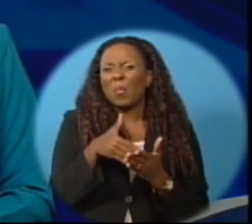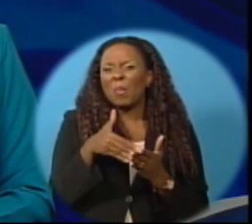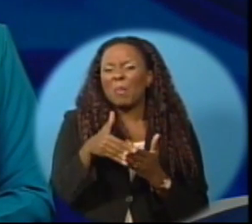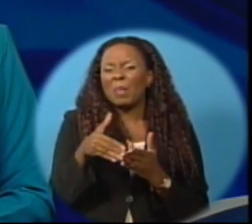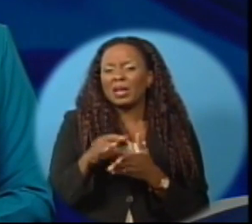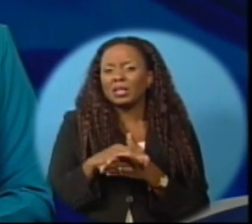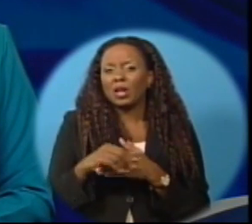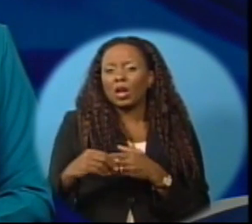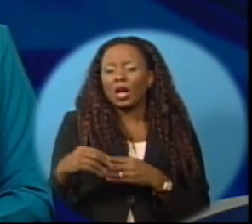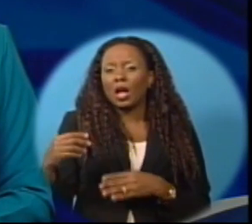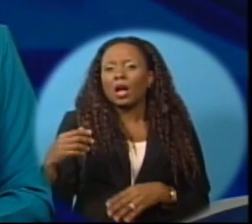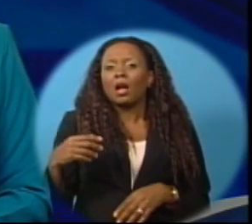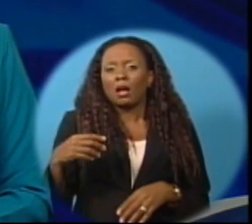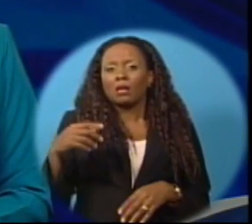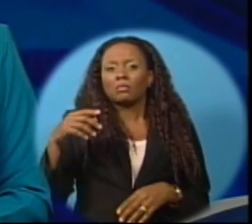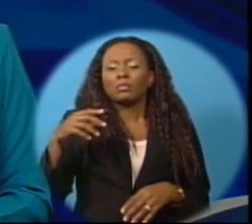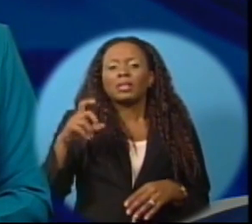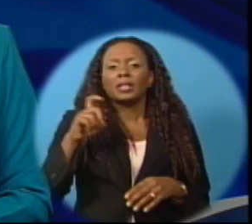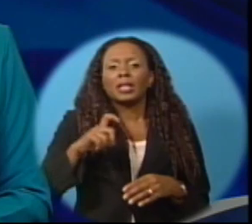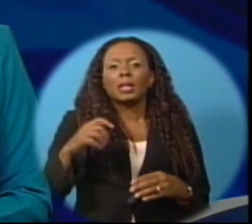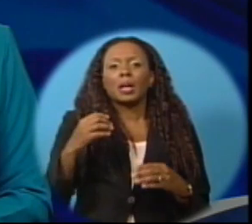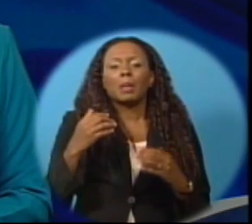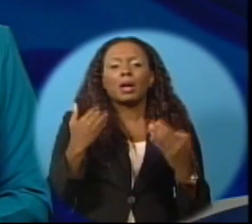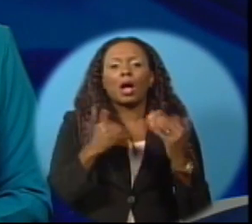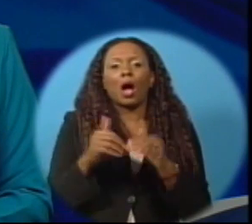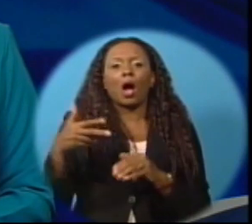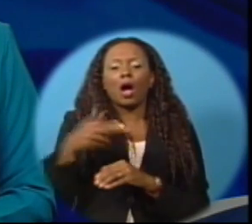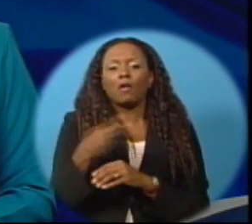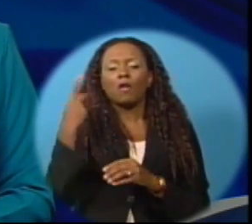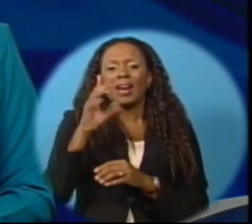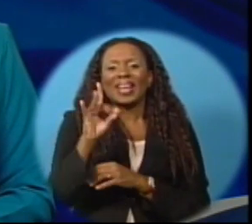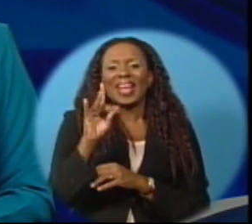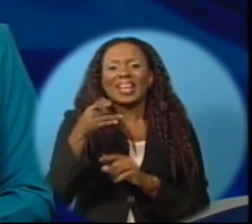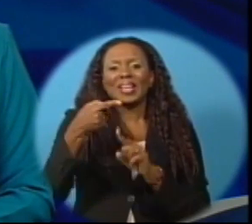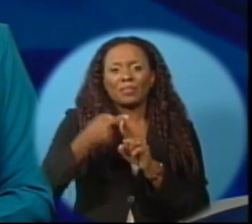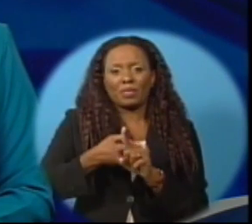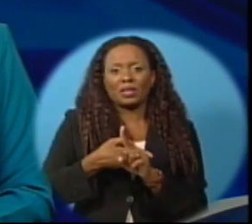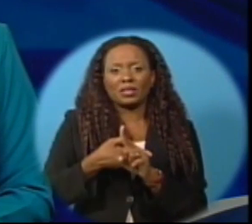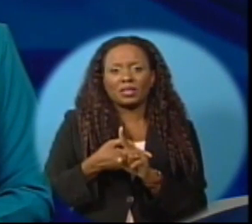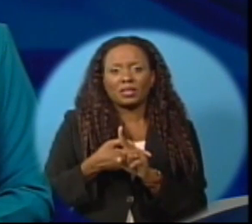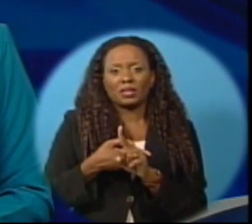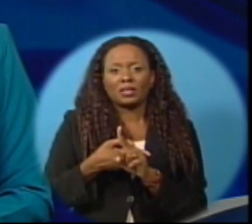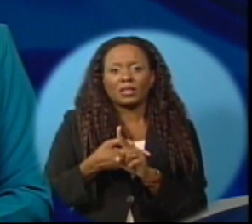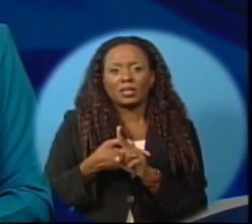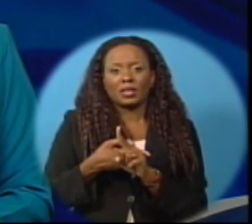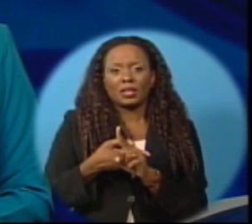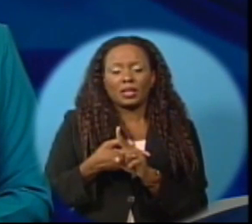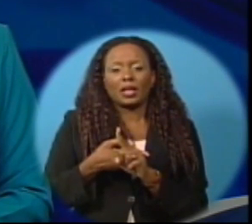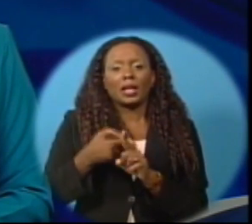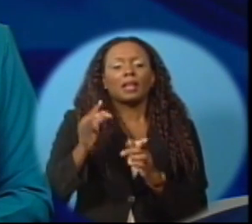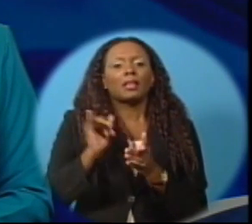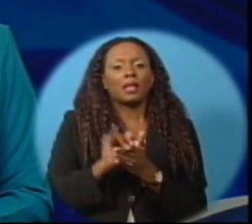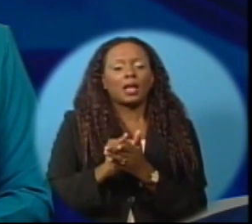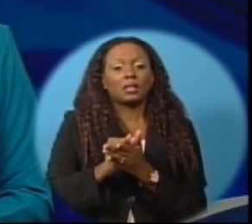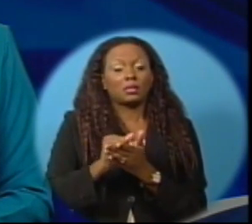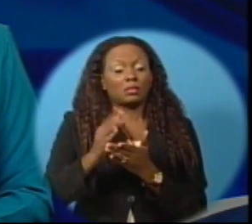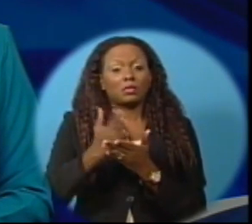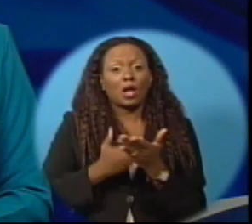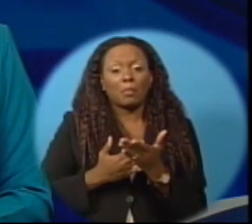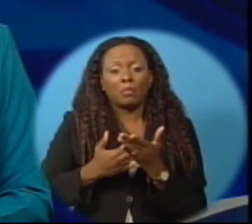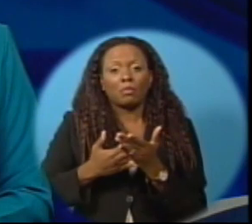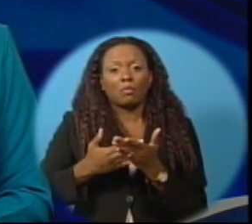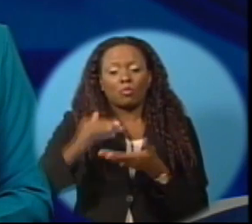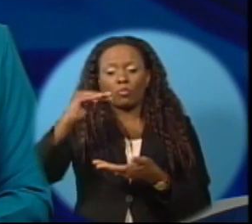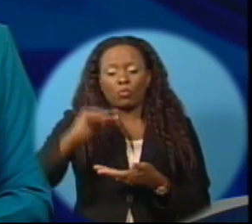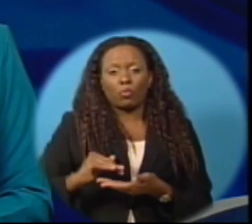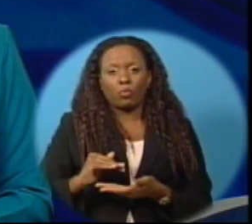million cut, to be stretched over an 18-month period, was identified by the Finance Ministry as part of overall measures